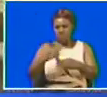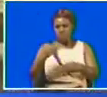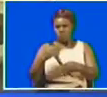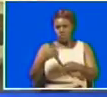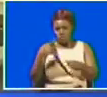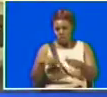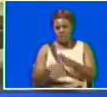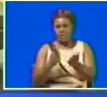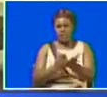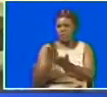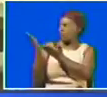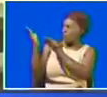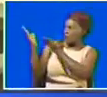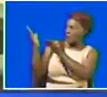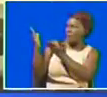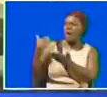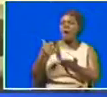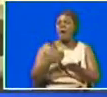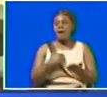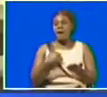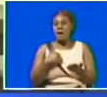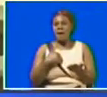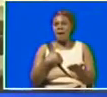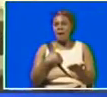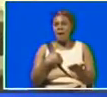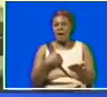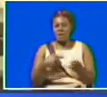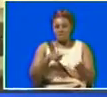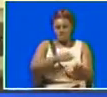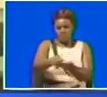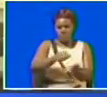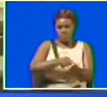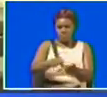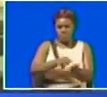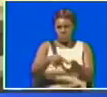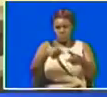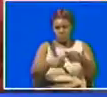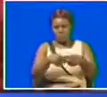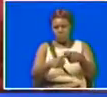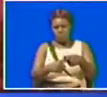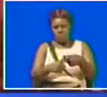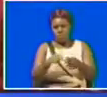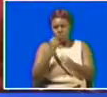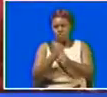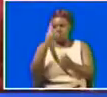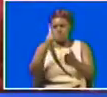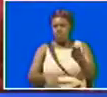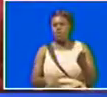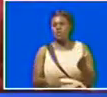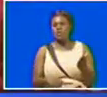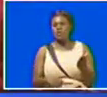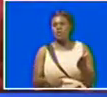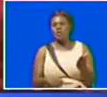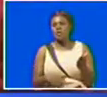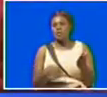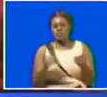here, through this Teflon tube. And we have the mechanism here for printing, which is called the extruder. What it does, it pulls